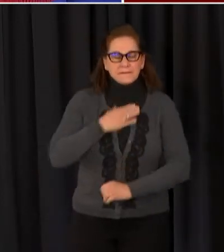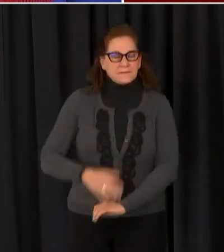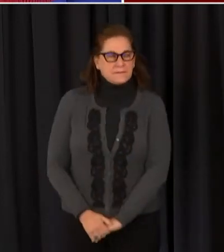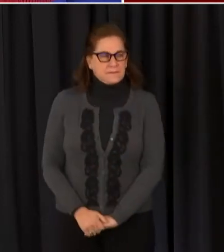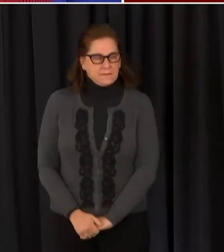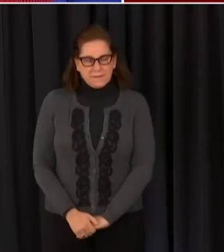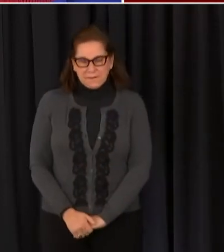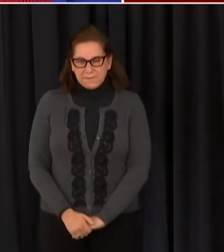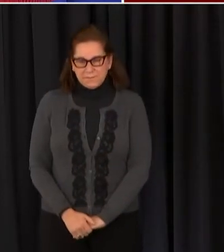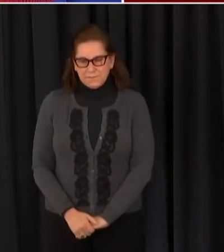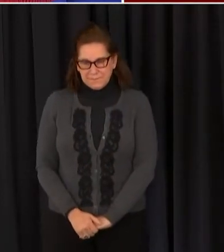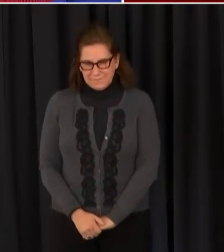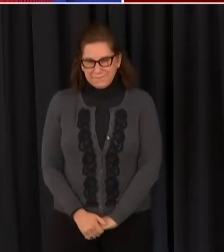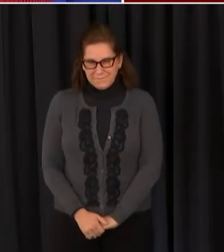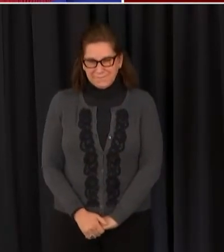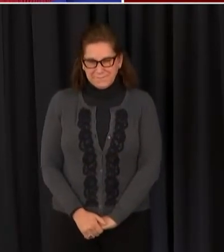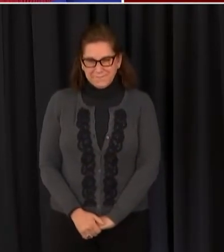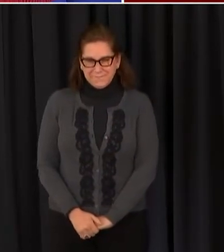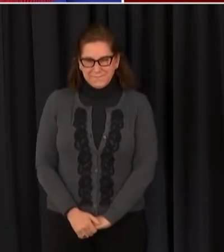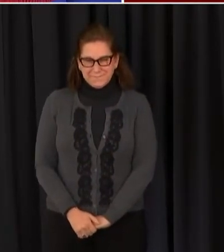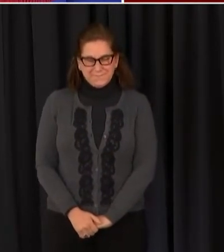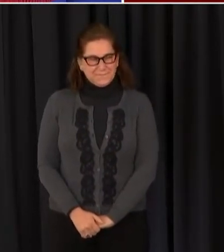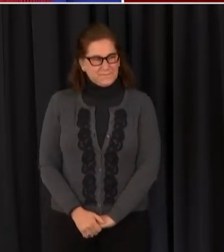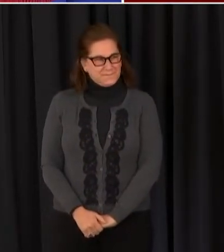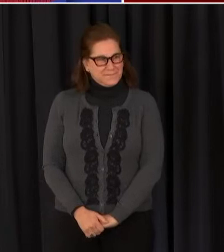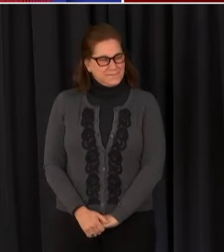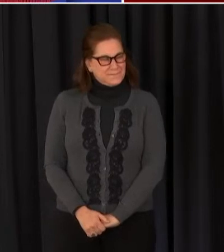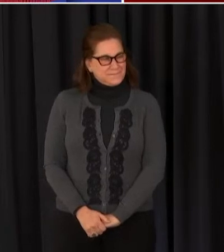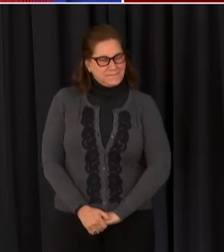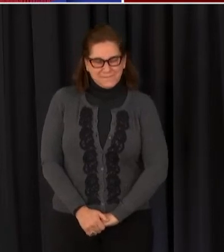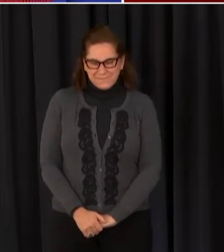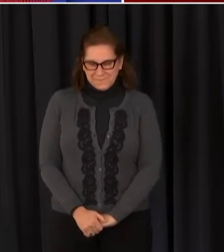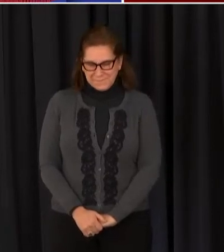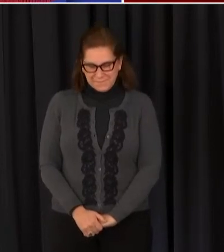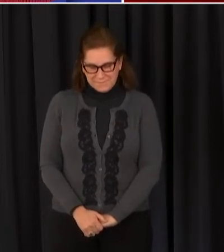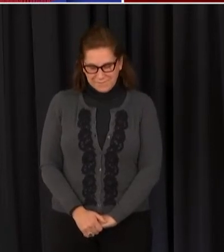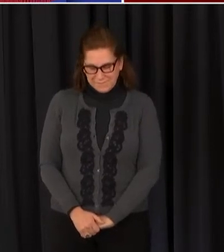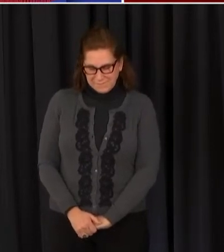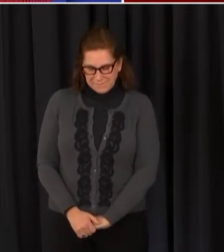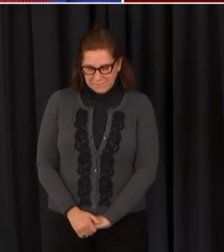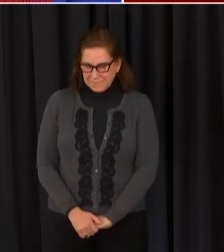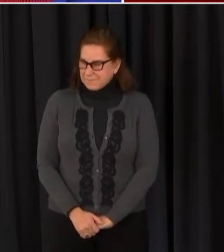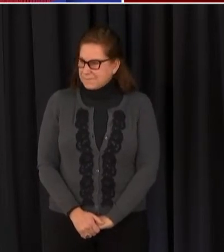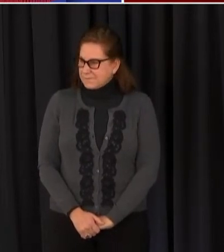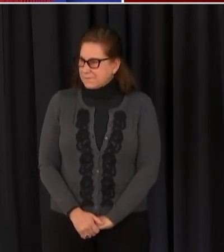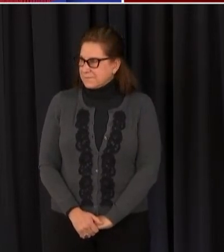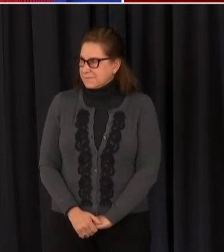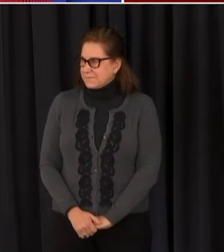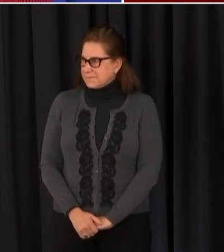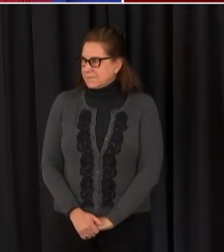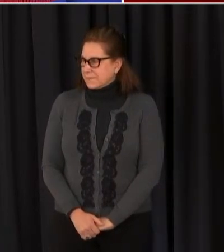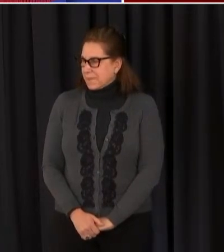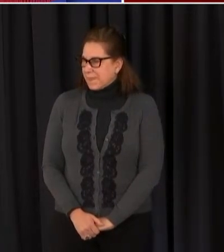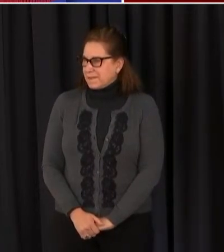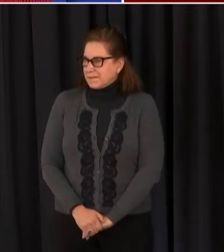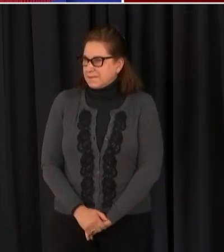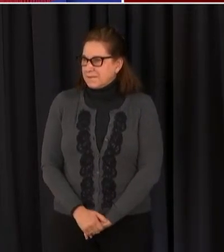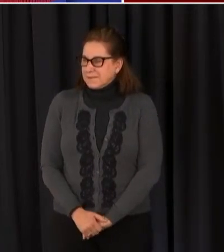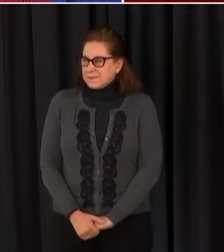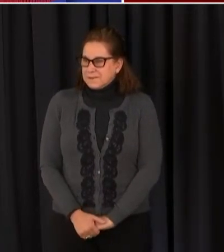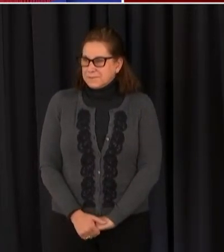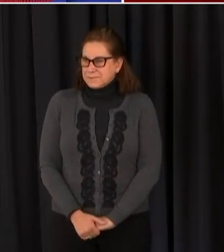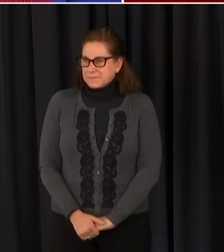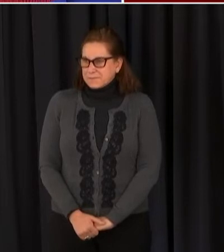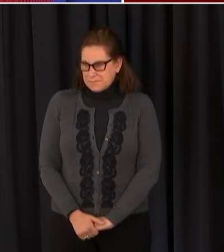And now, we bring you the following live press announcement from D.C. Mayor Muriel Bowser. Our regularly scheduled program will